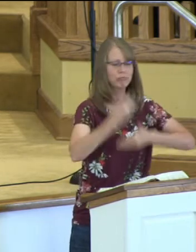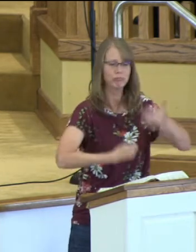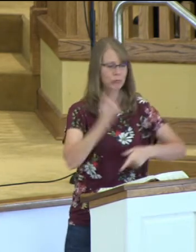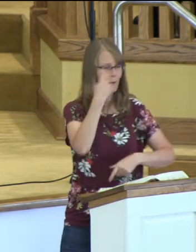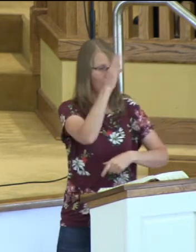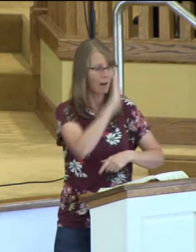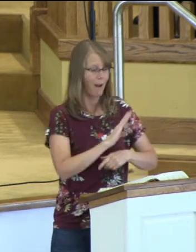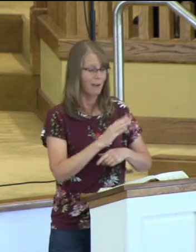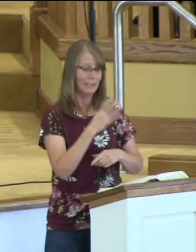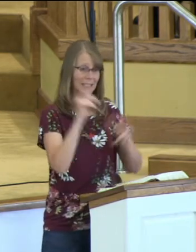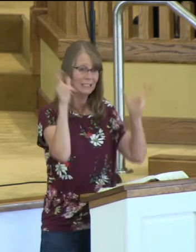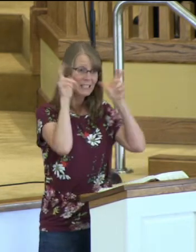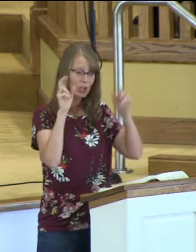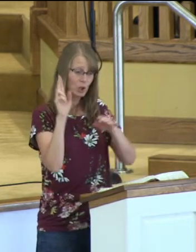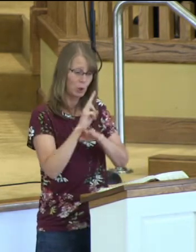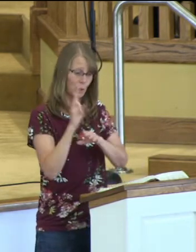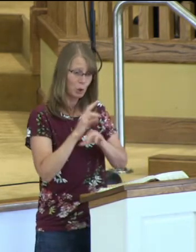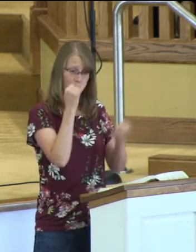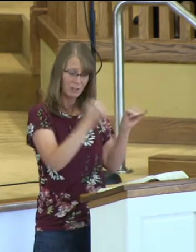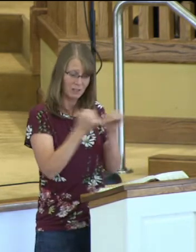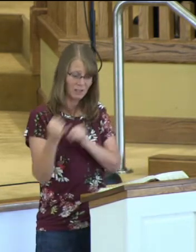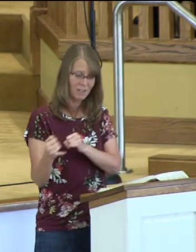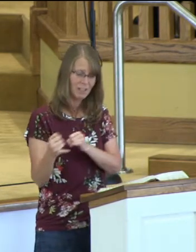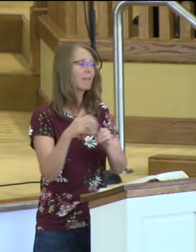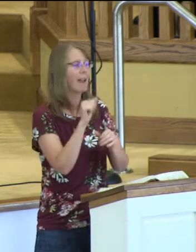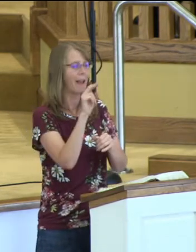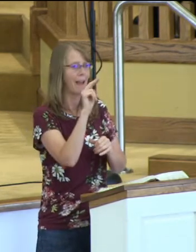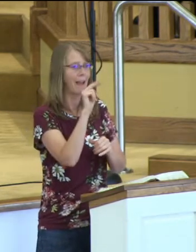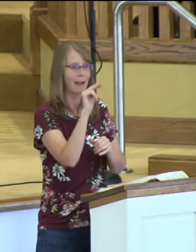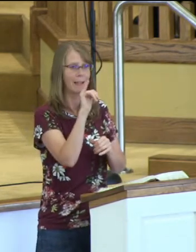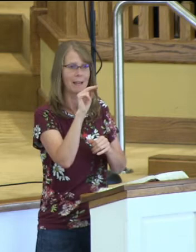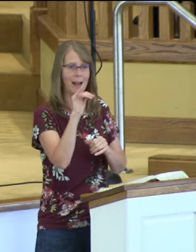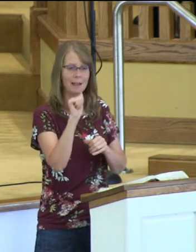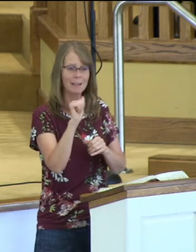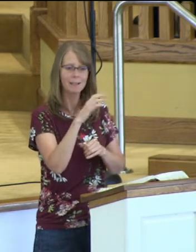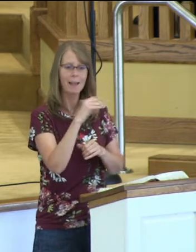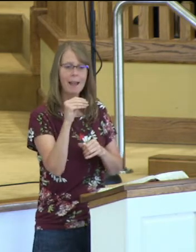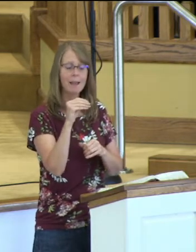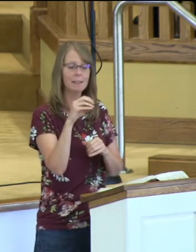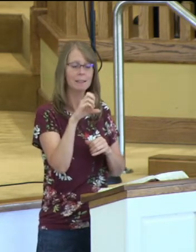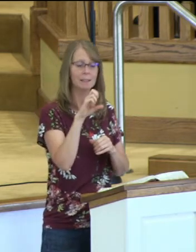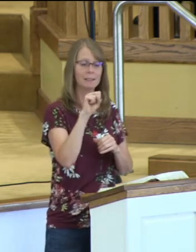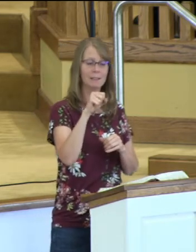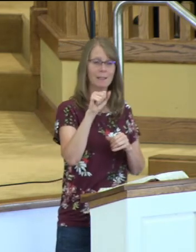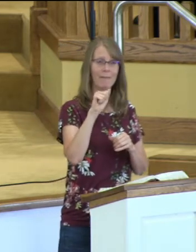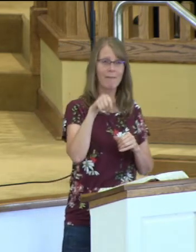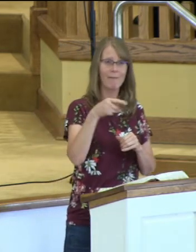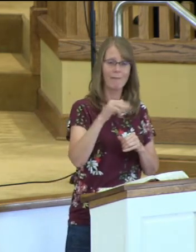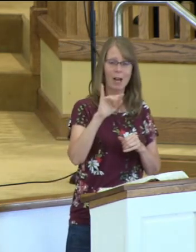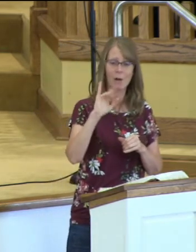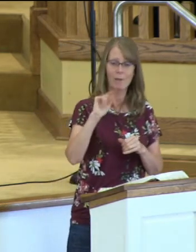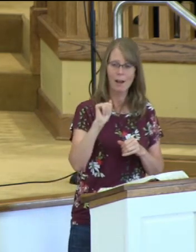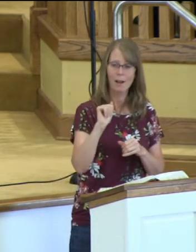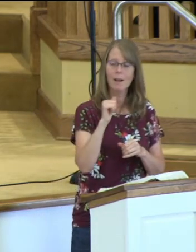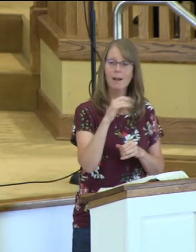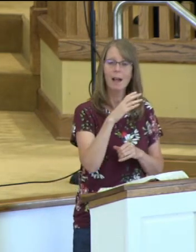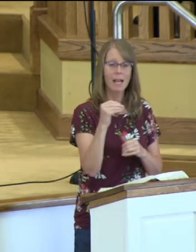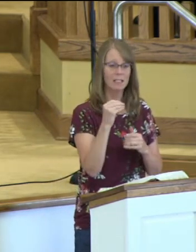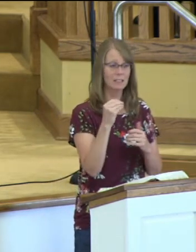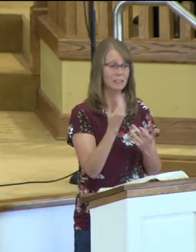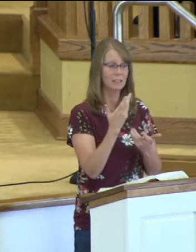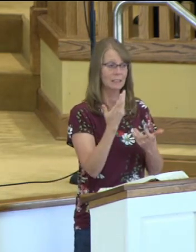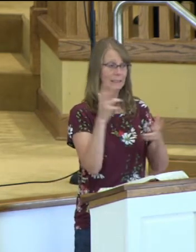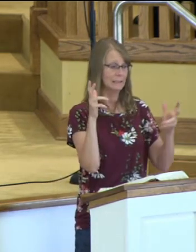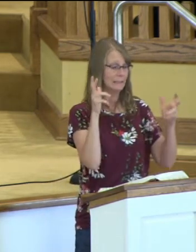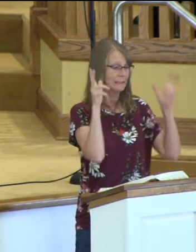he used some individuals there, Ananias and Sapphira. He used some individuals. And he was not able